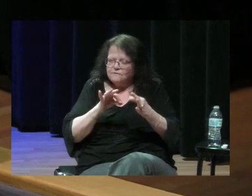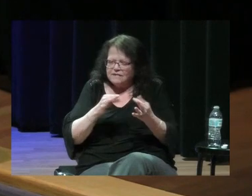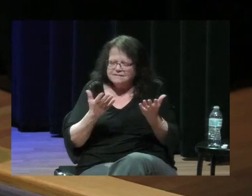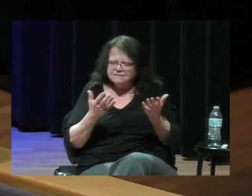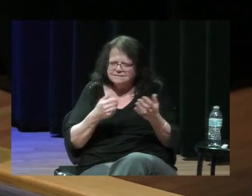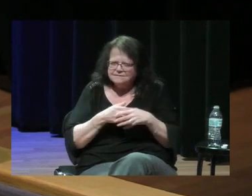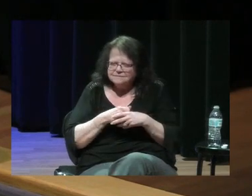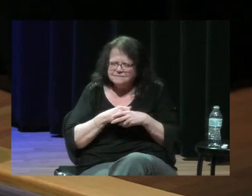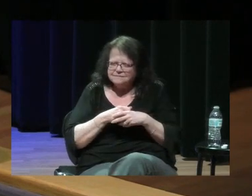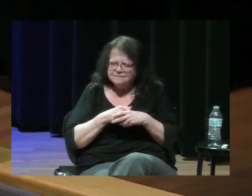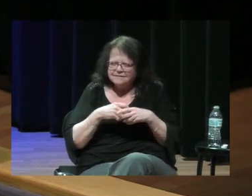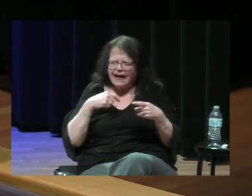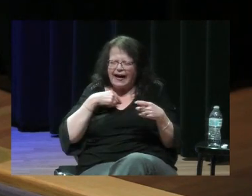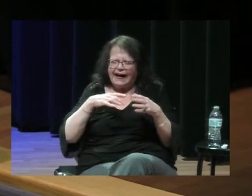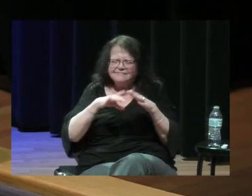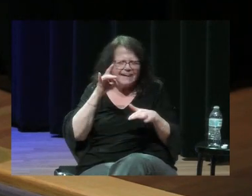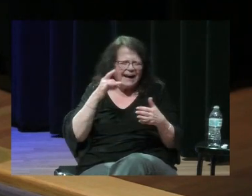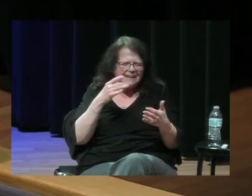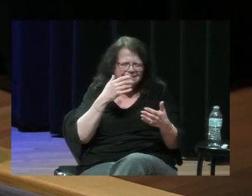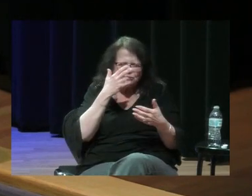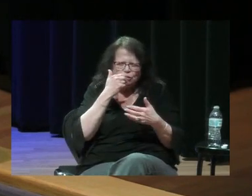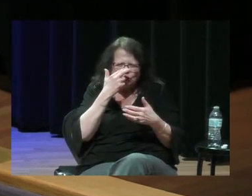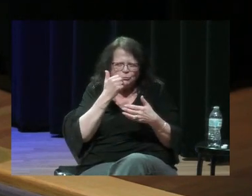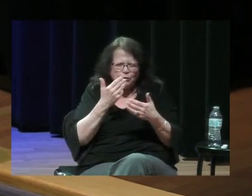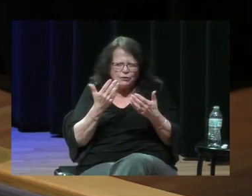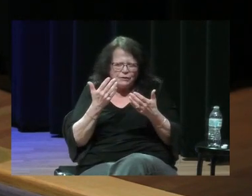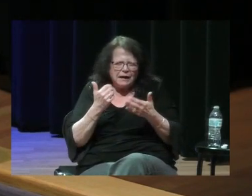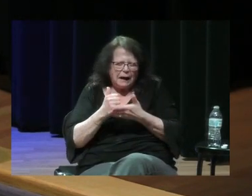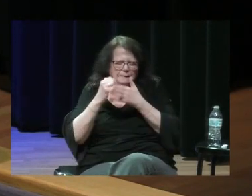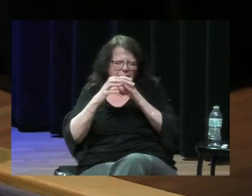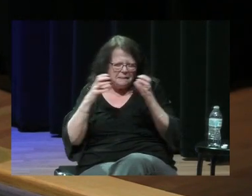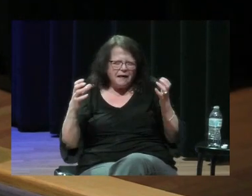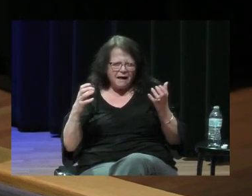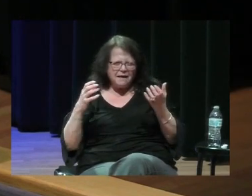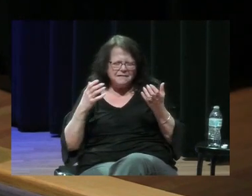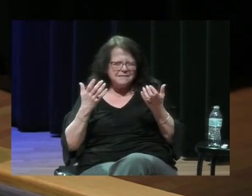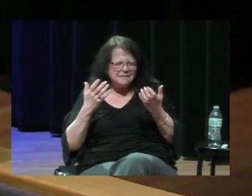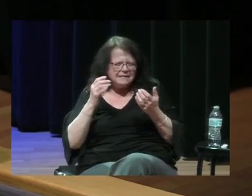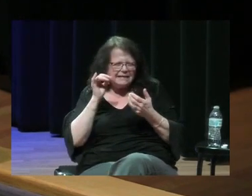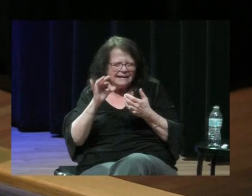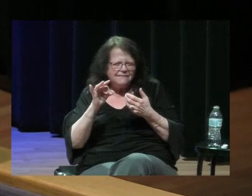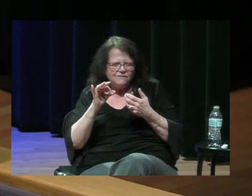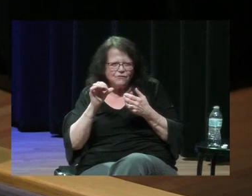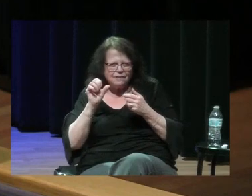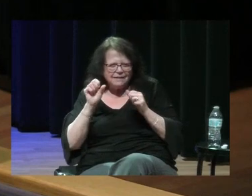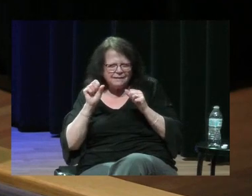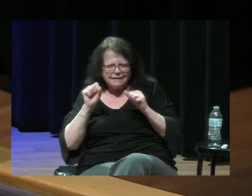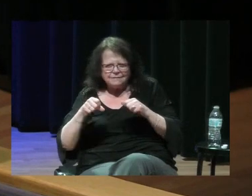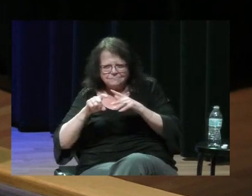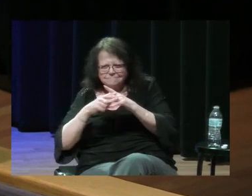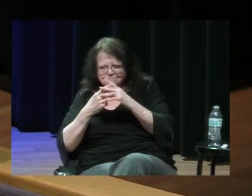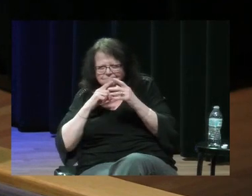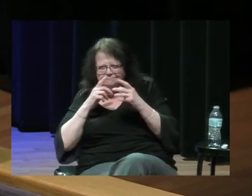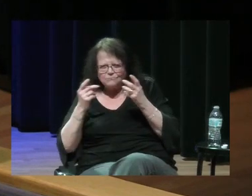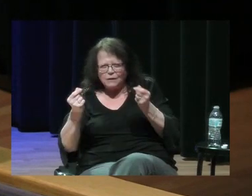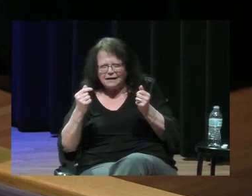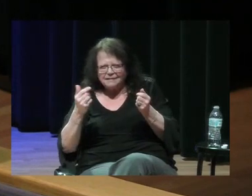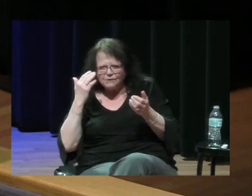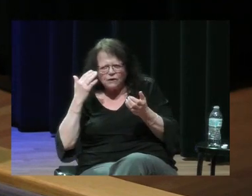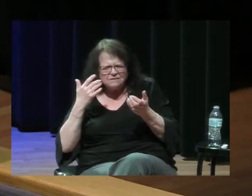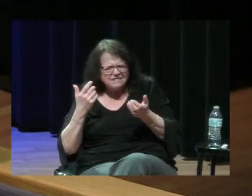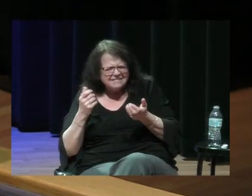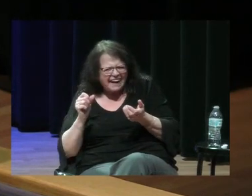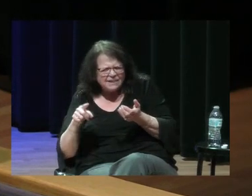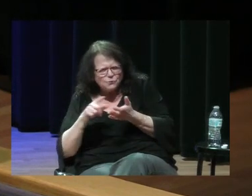But like, I do find humor helps a lot in those moments where I can just like, if you can get in quickly and just be like, what did you think was gonna happen? Like,